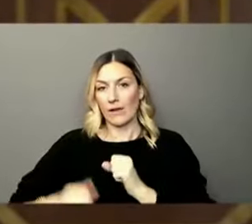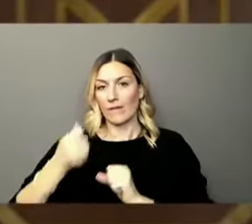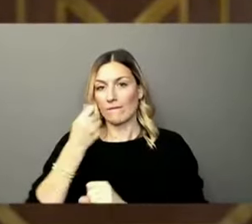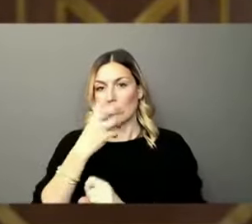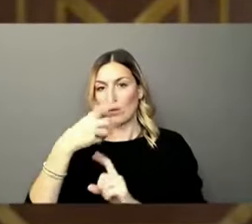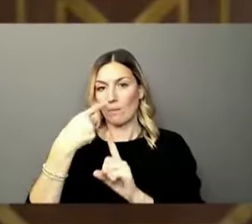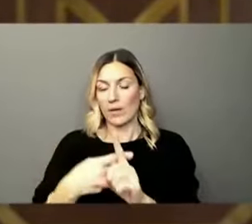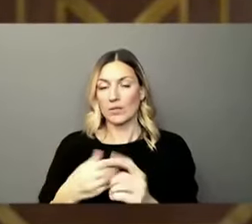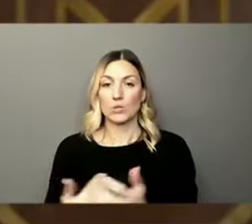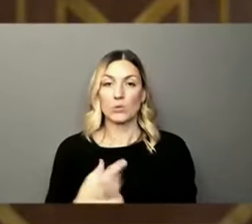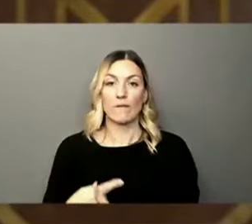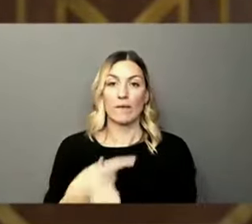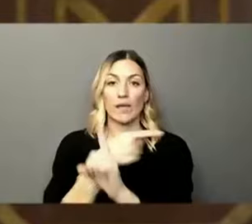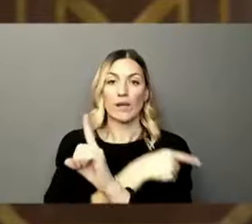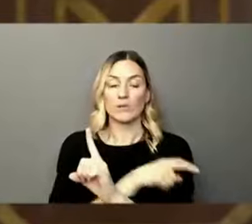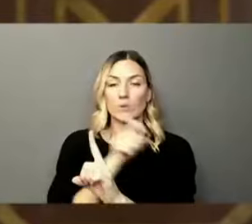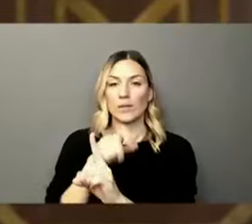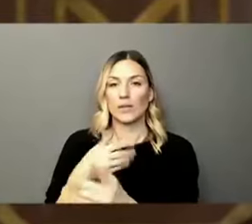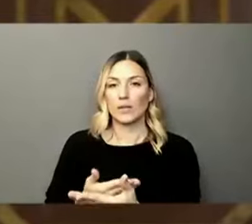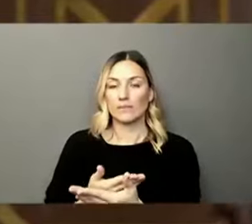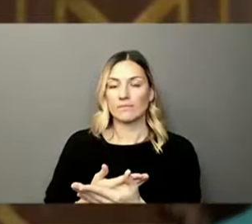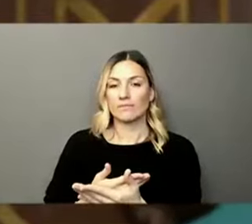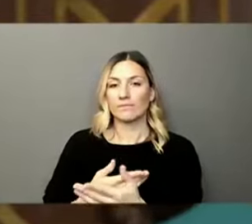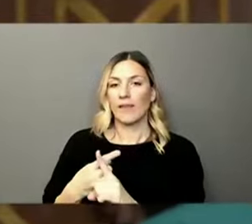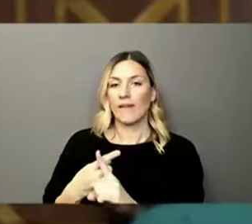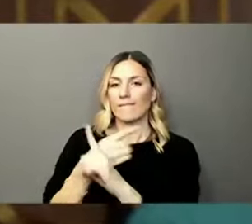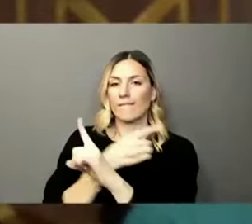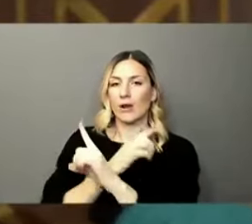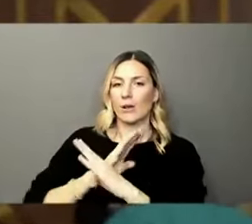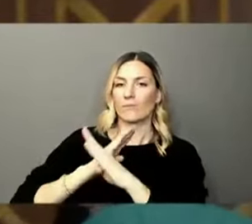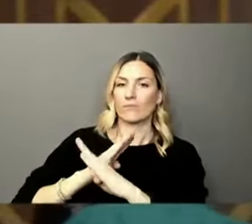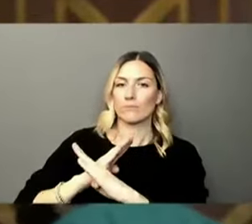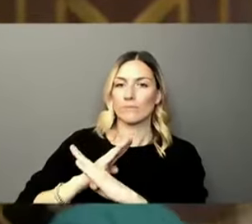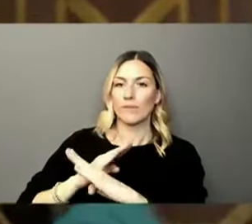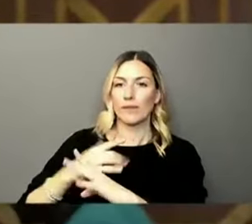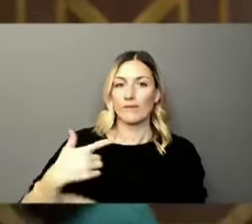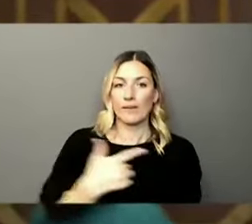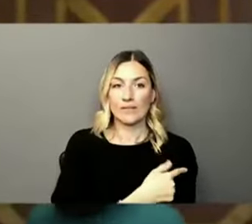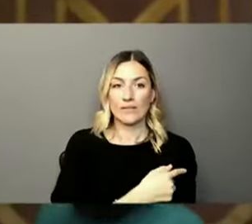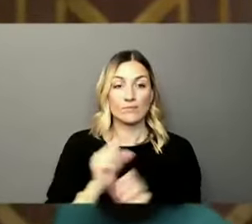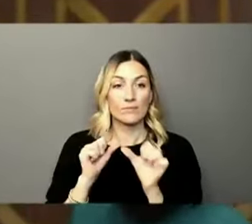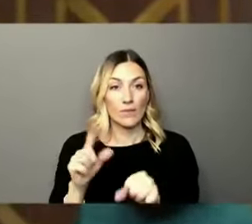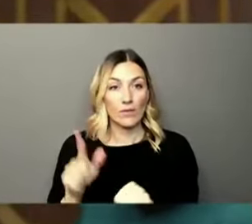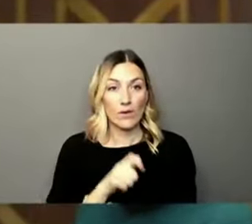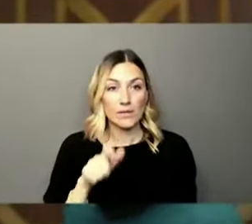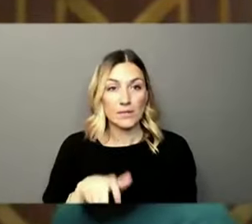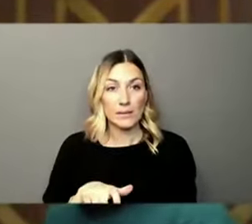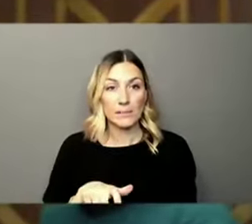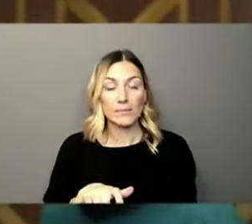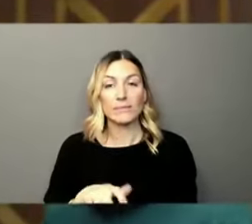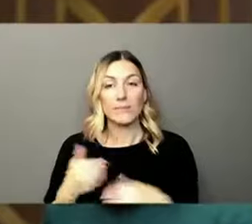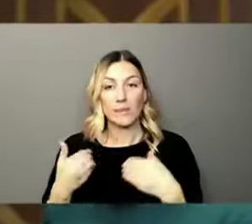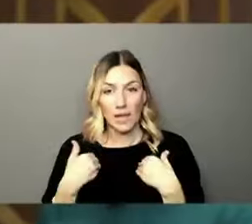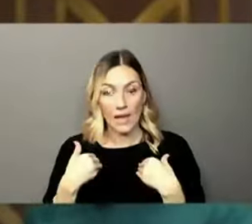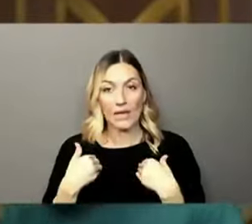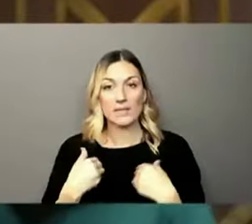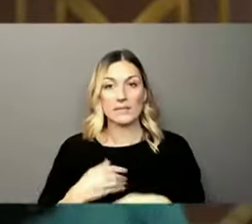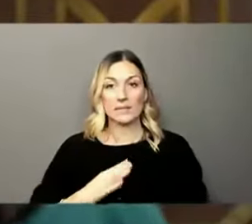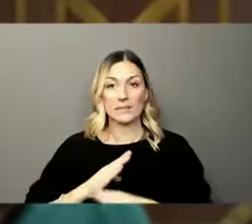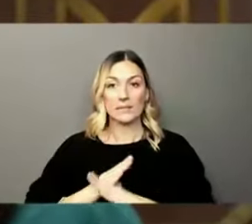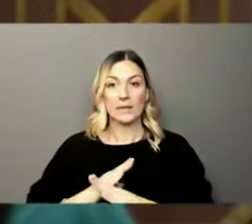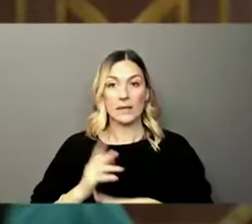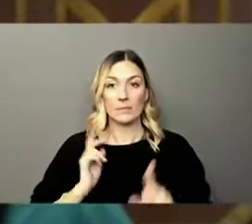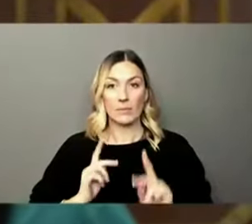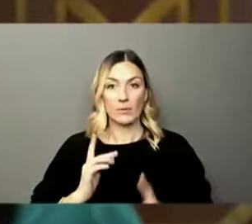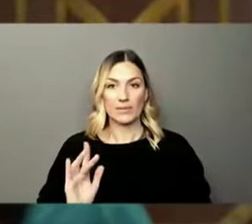a variant-proof vaccine that lasts for a long time, that is durable, that offers durable immunity. People are sick and tired of having